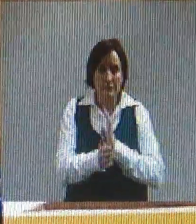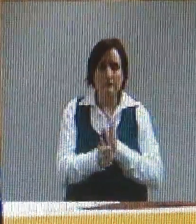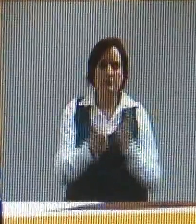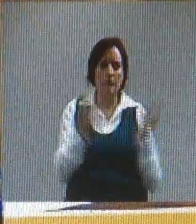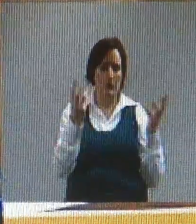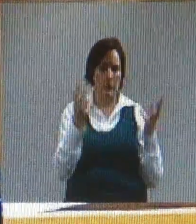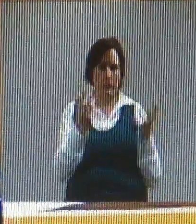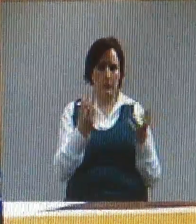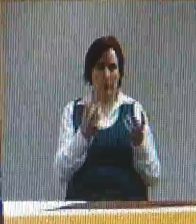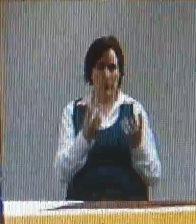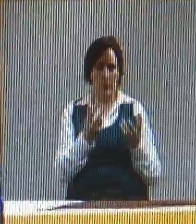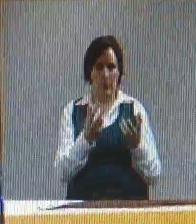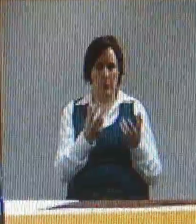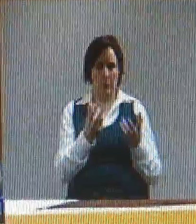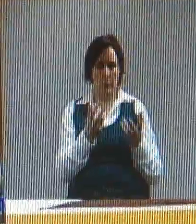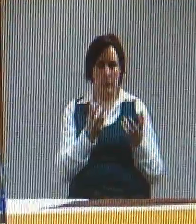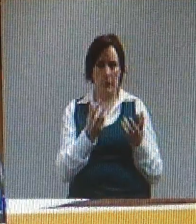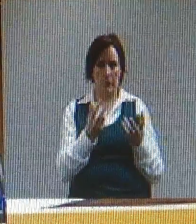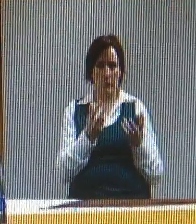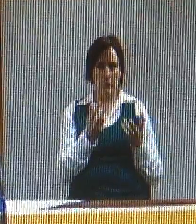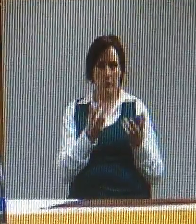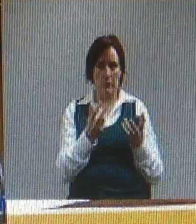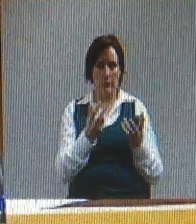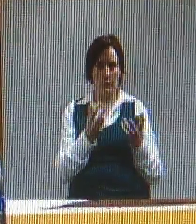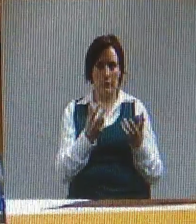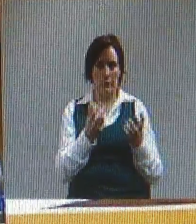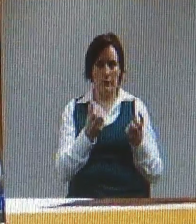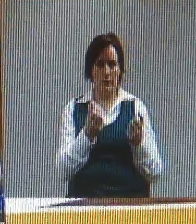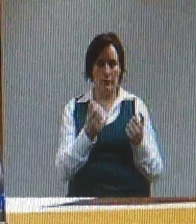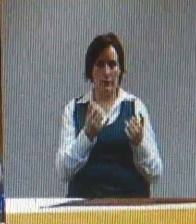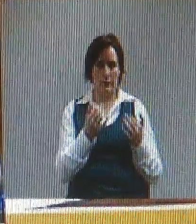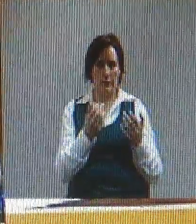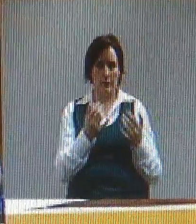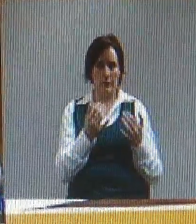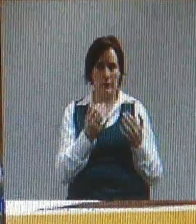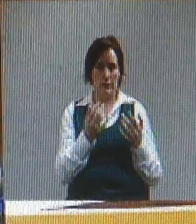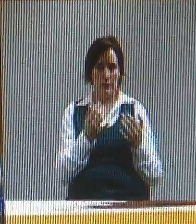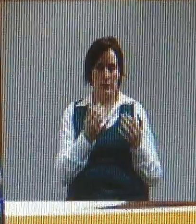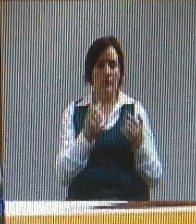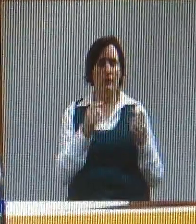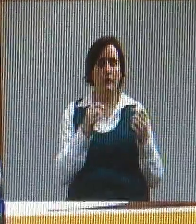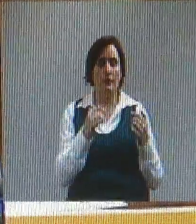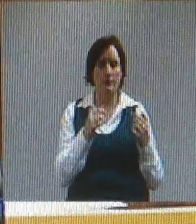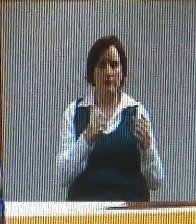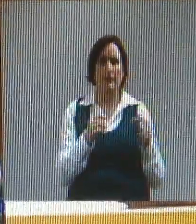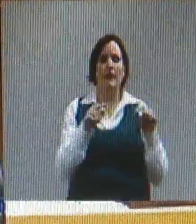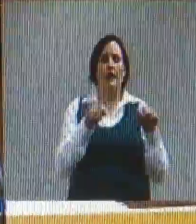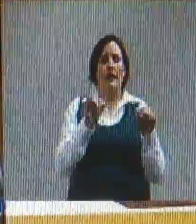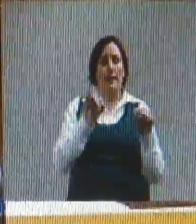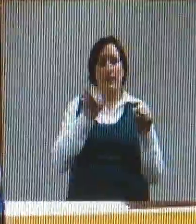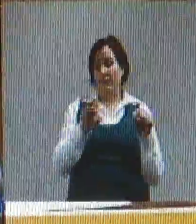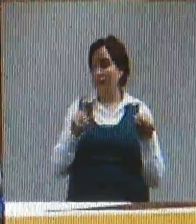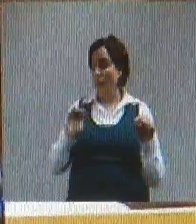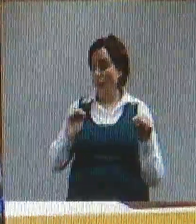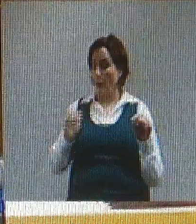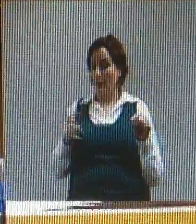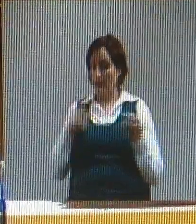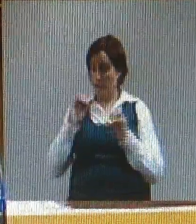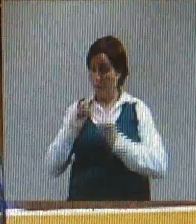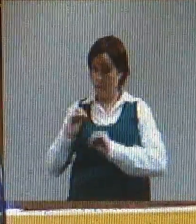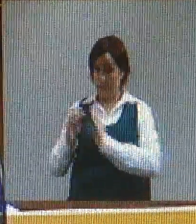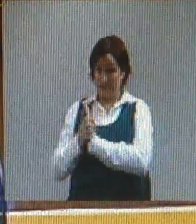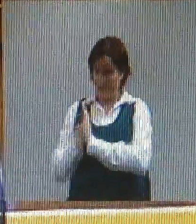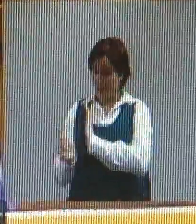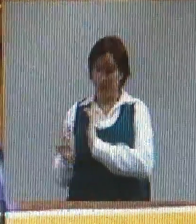diminished if gender equality were the norm instead of the expression. Sadly, this is yet to